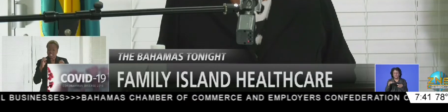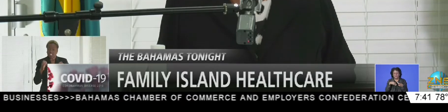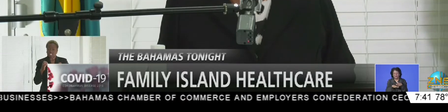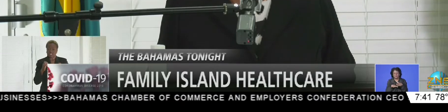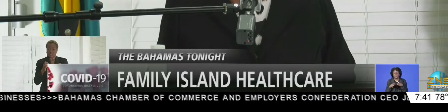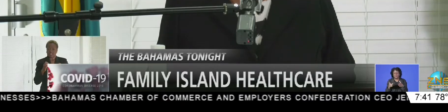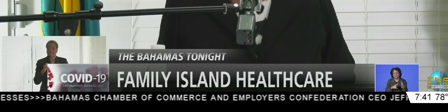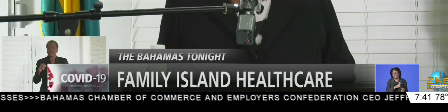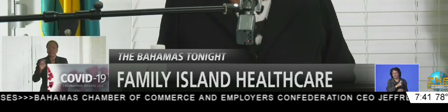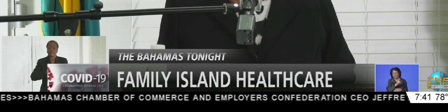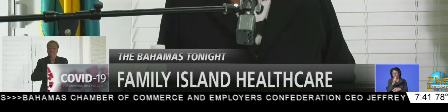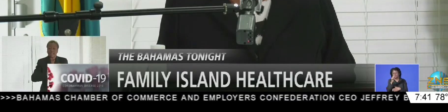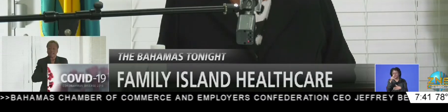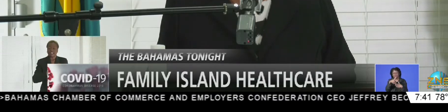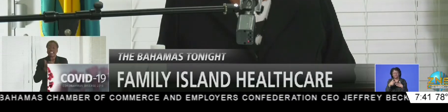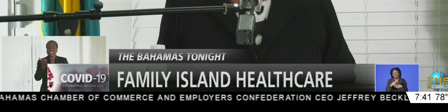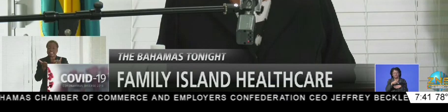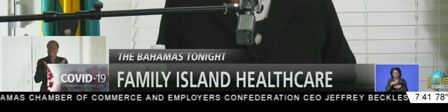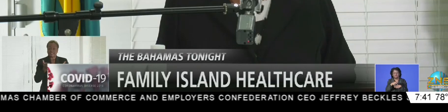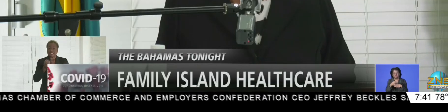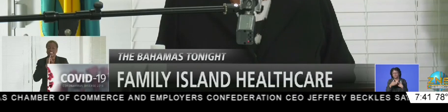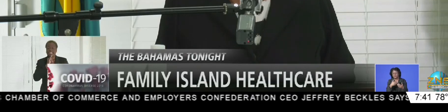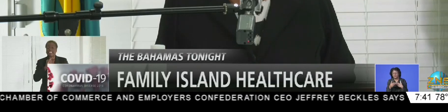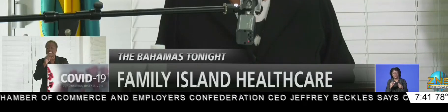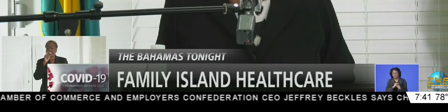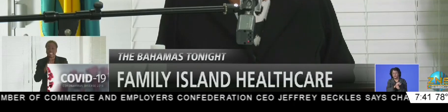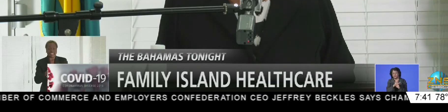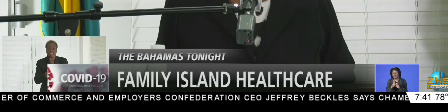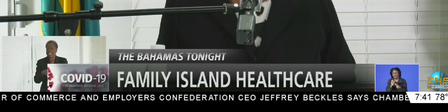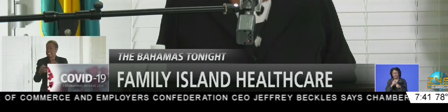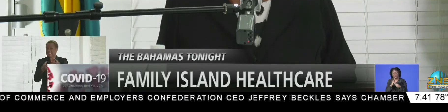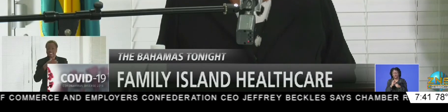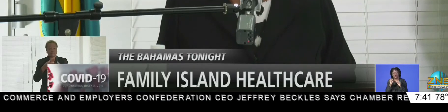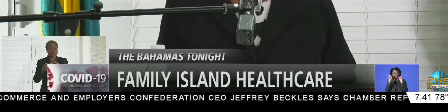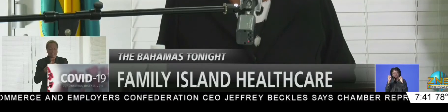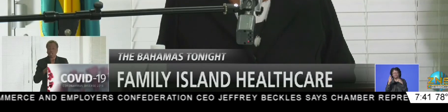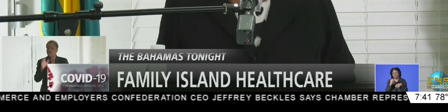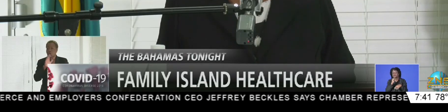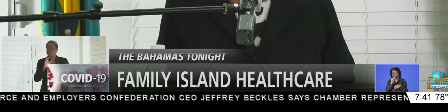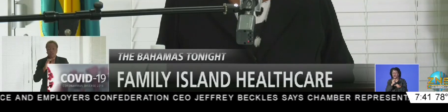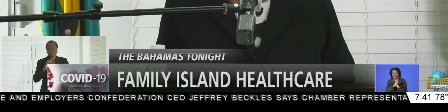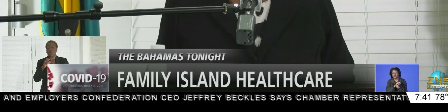into New Providence, whether it be COVID or urgent non-COVID related matters.